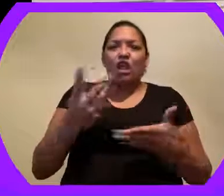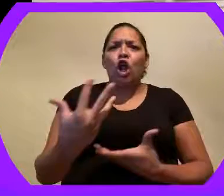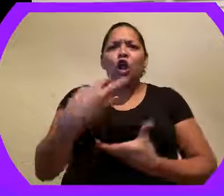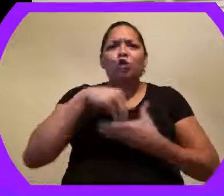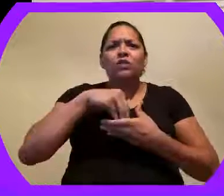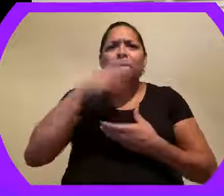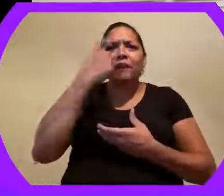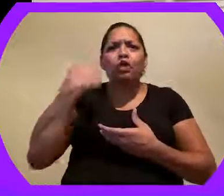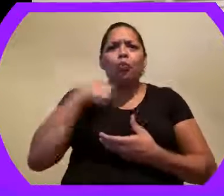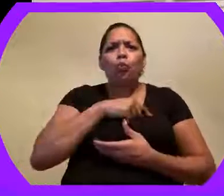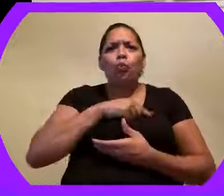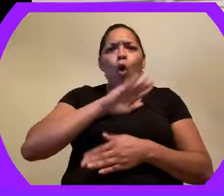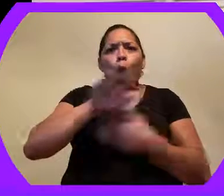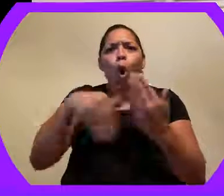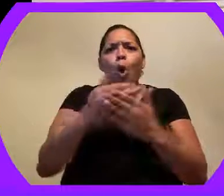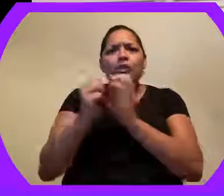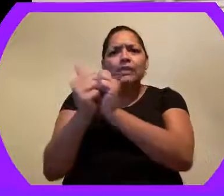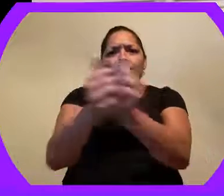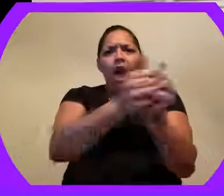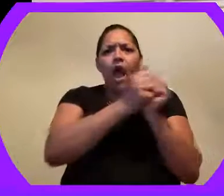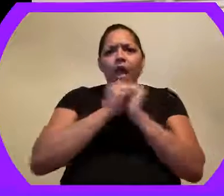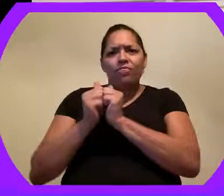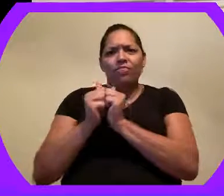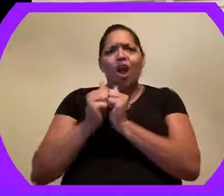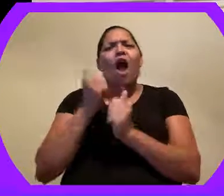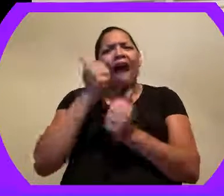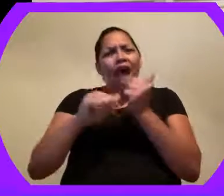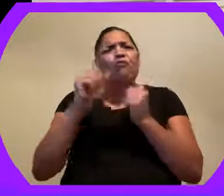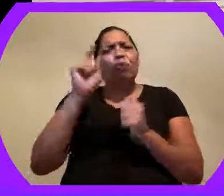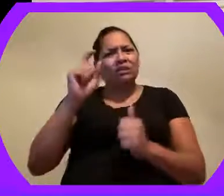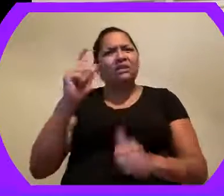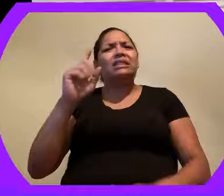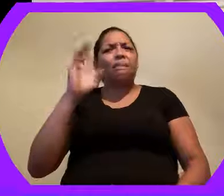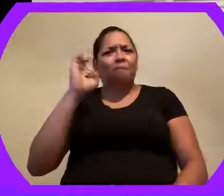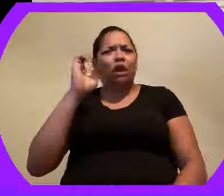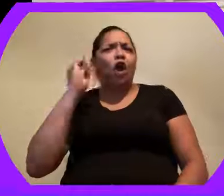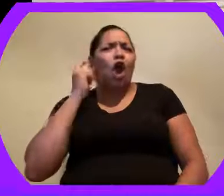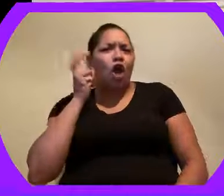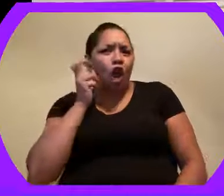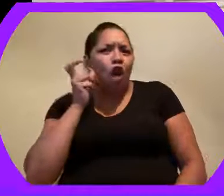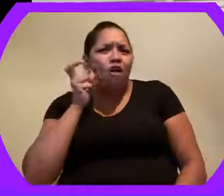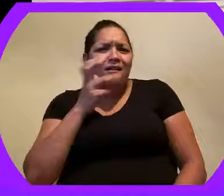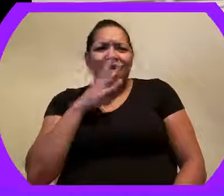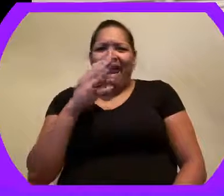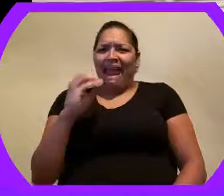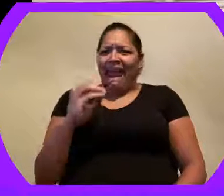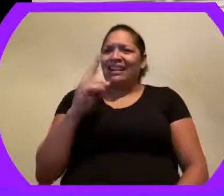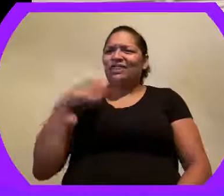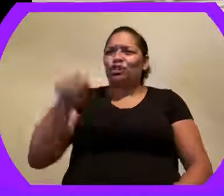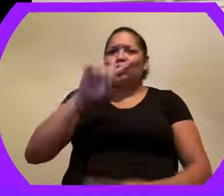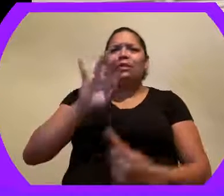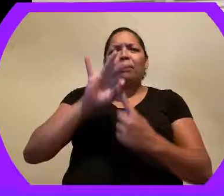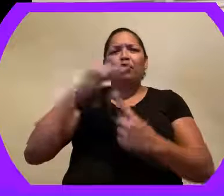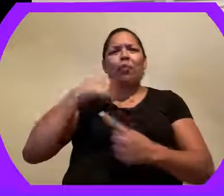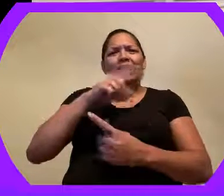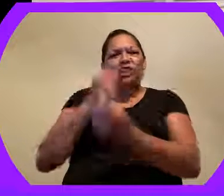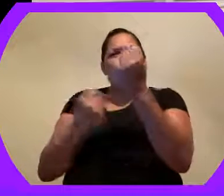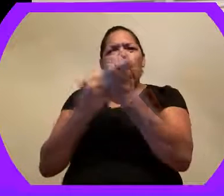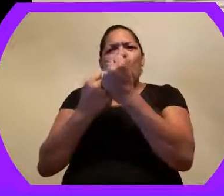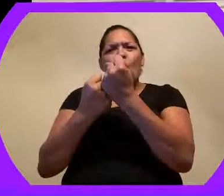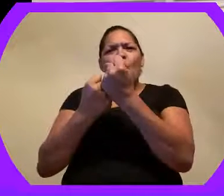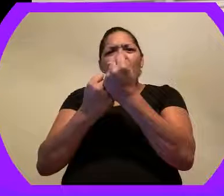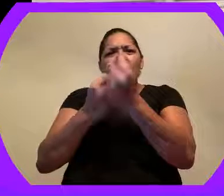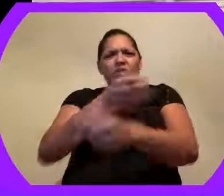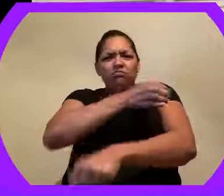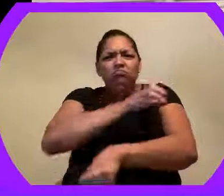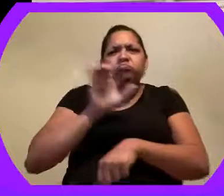thing that these ladies have put together is inclusive, and that's because we are all one and we're all together, and everybody deserves to be heard, and everybody is so unique and special, and we